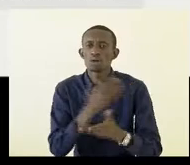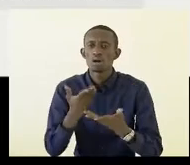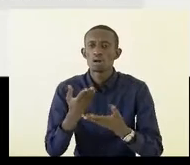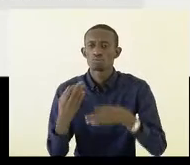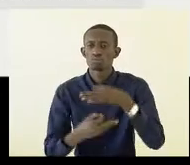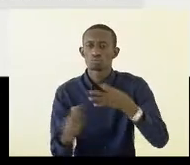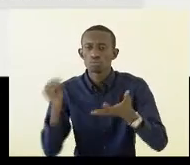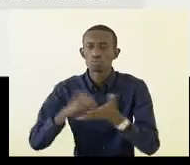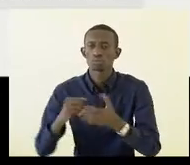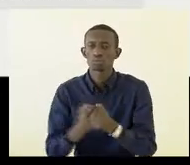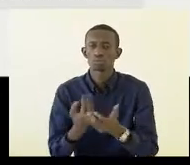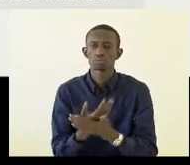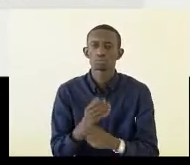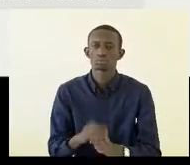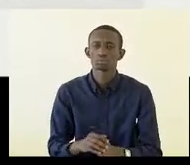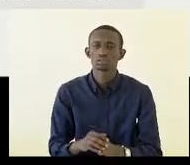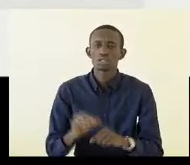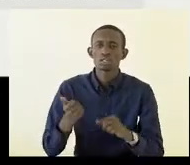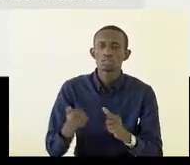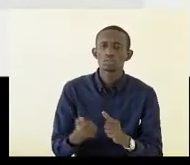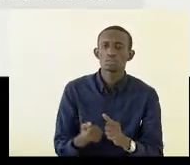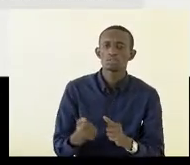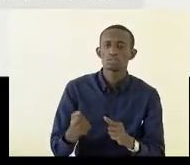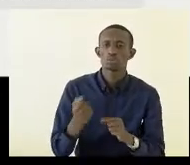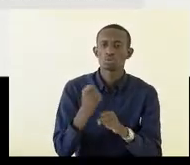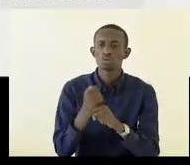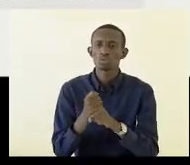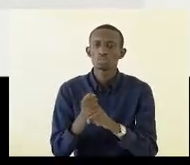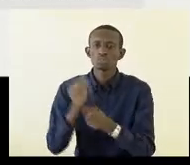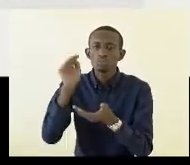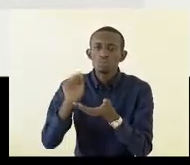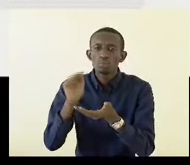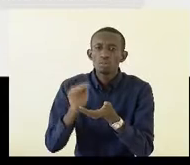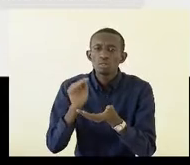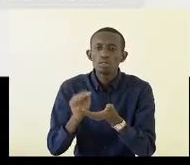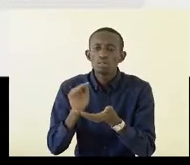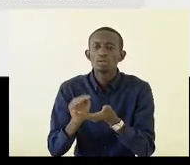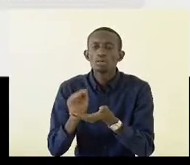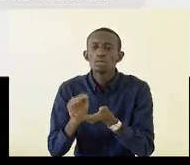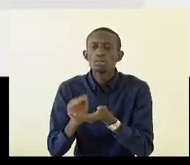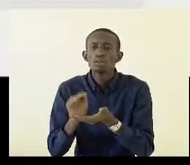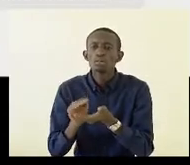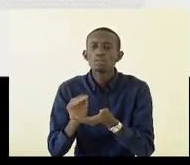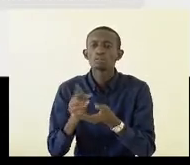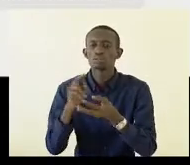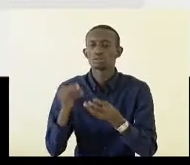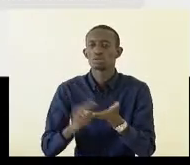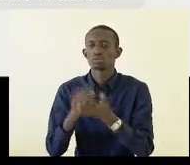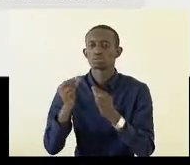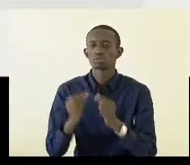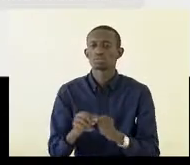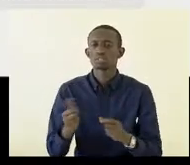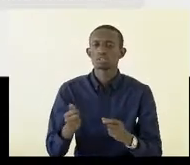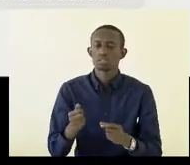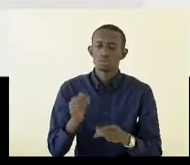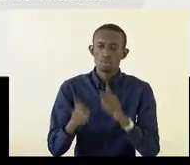shrink? What about the area of land that would be required to sustainably provide all of the particular